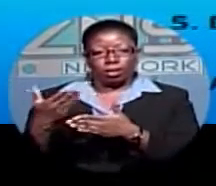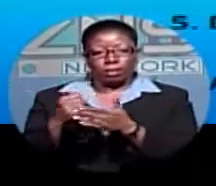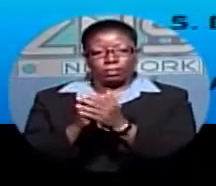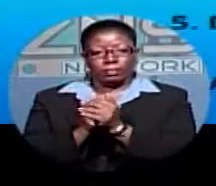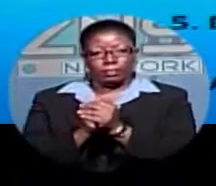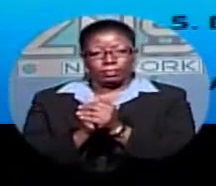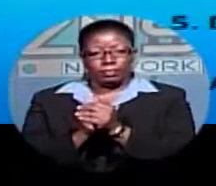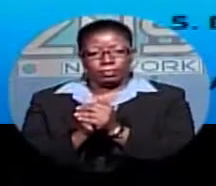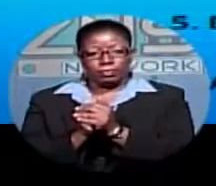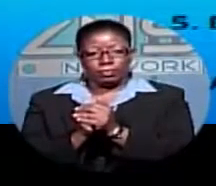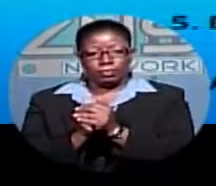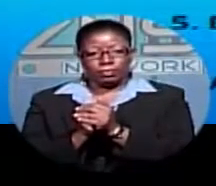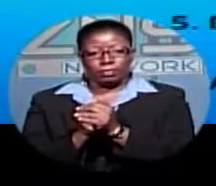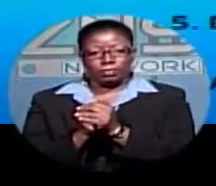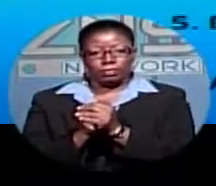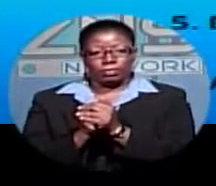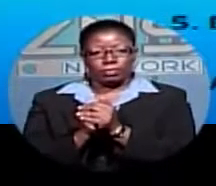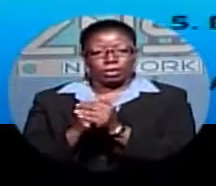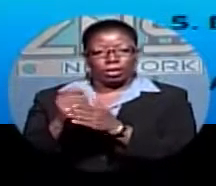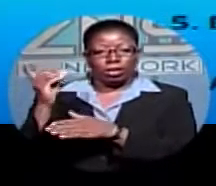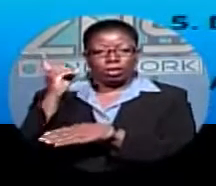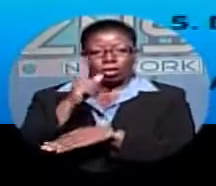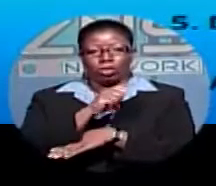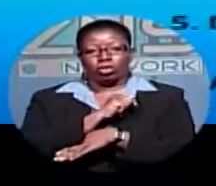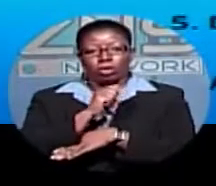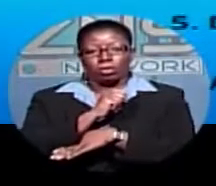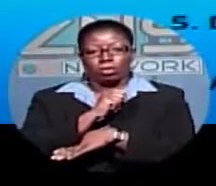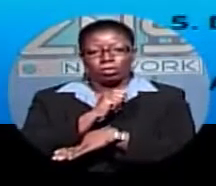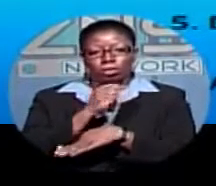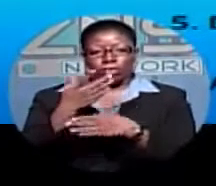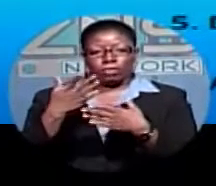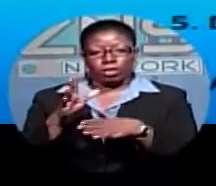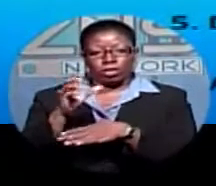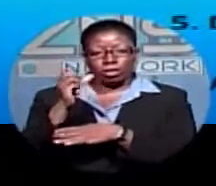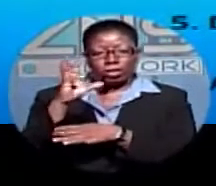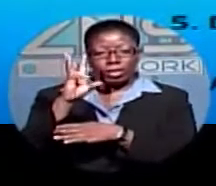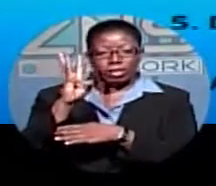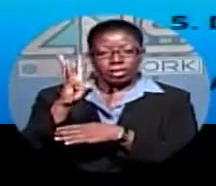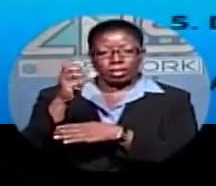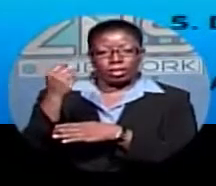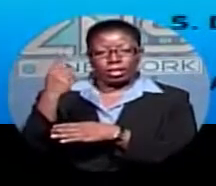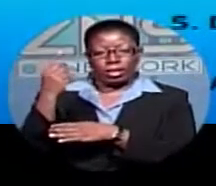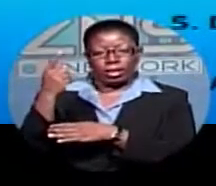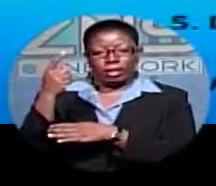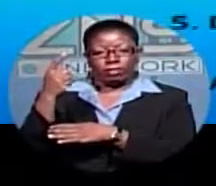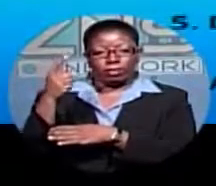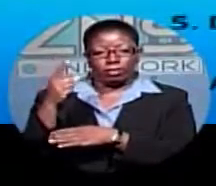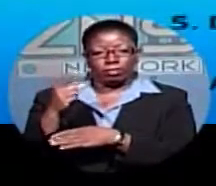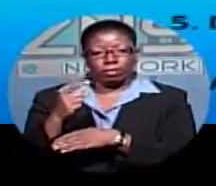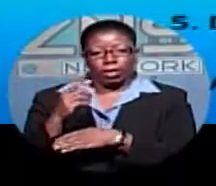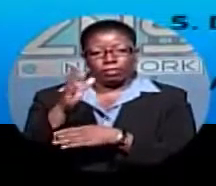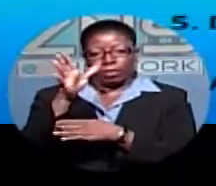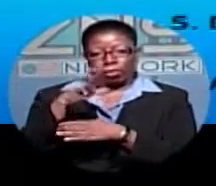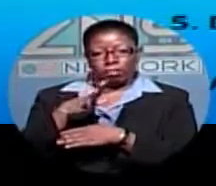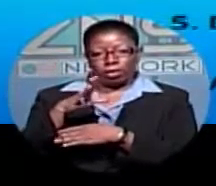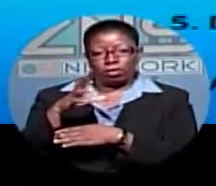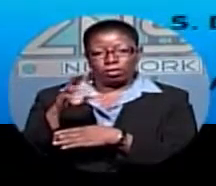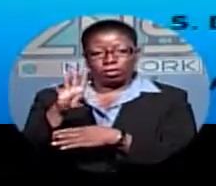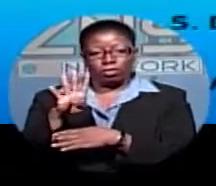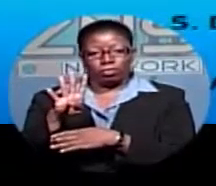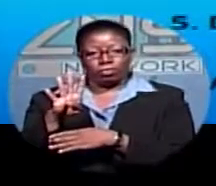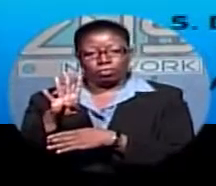in 11.29. Donald Thomas only clearing 6.11 for fifth in the men's high jump. As for Avod